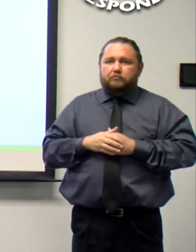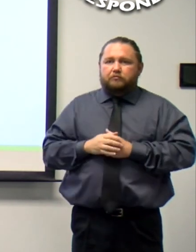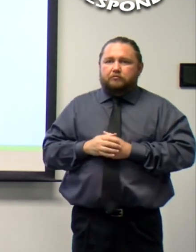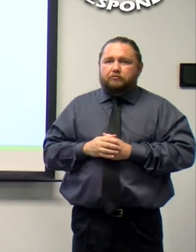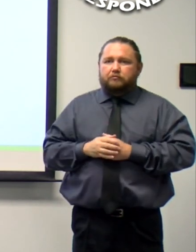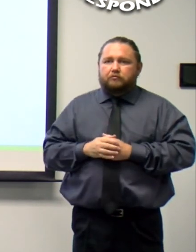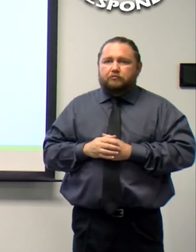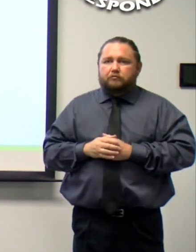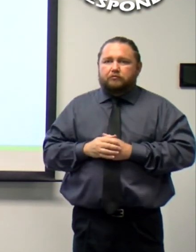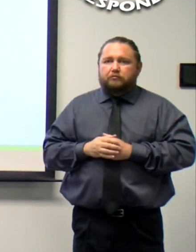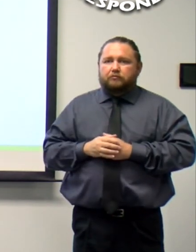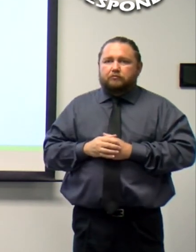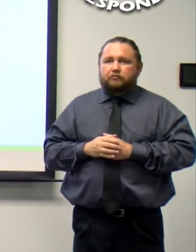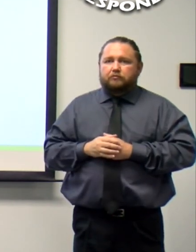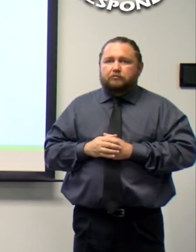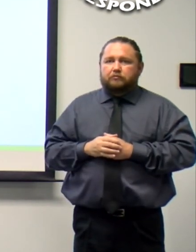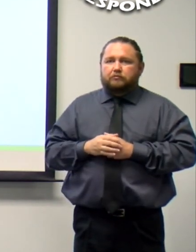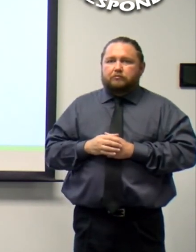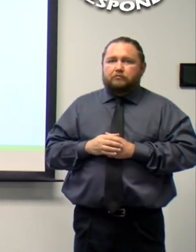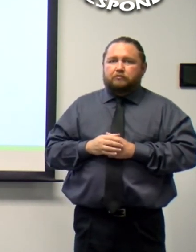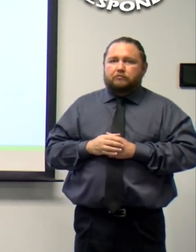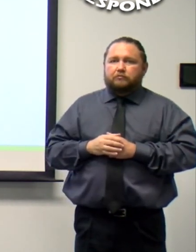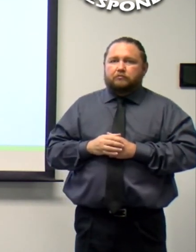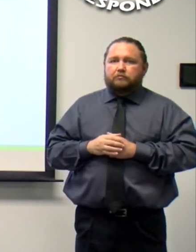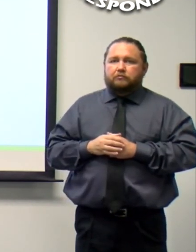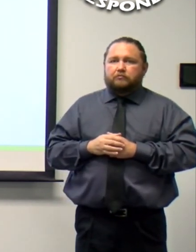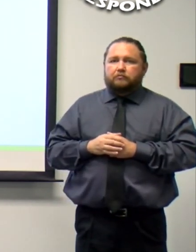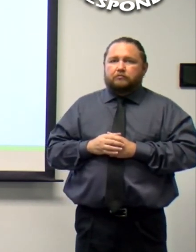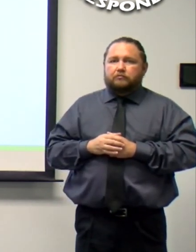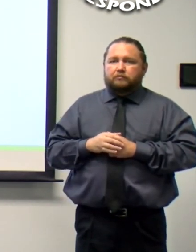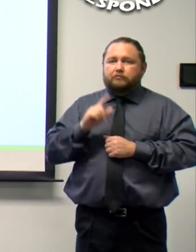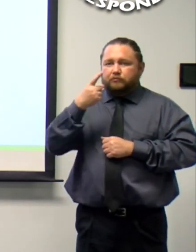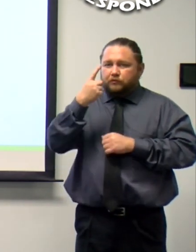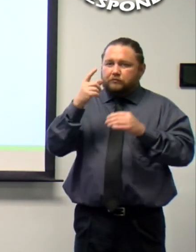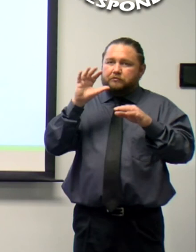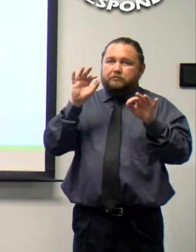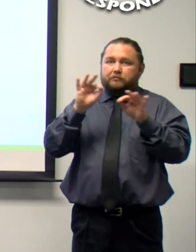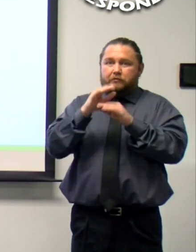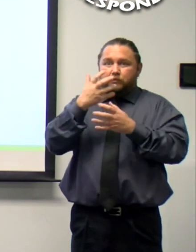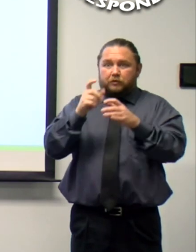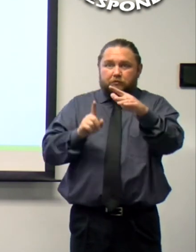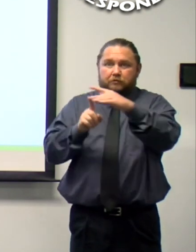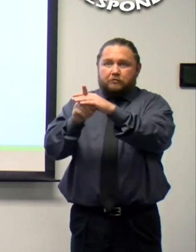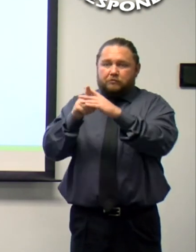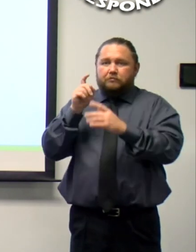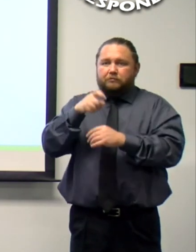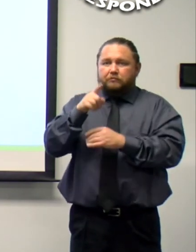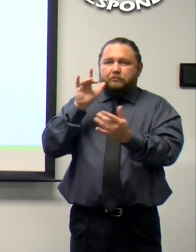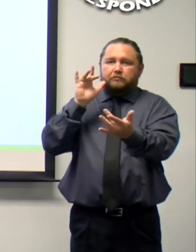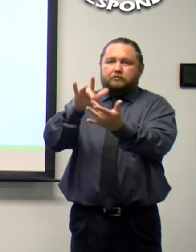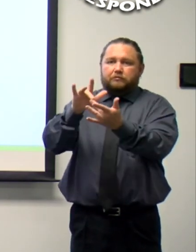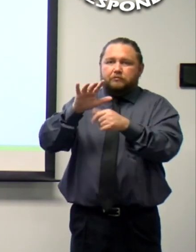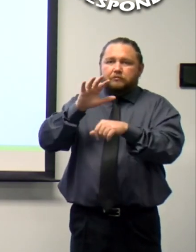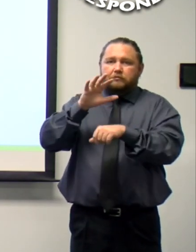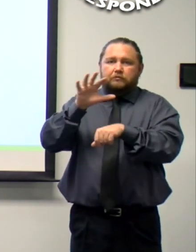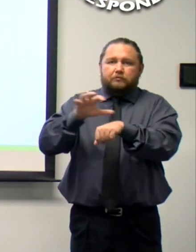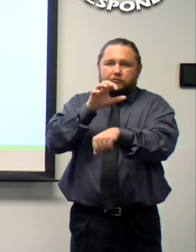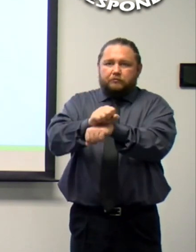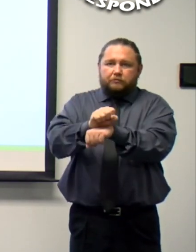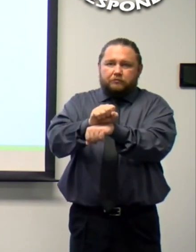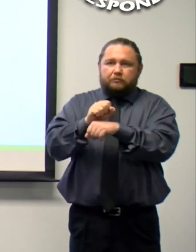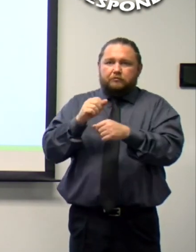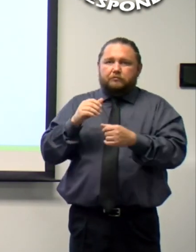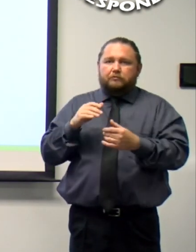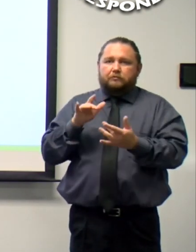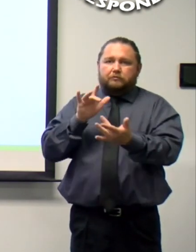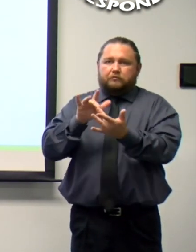City Hall, or you call or email the automobile registration portion, the city treasurer's section